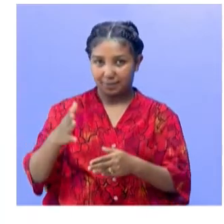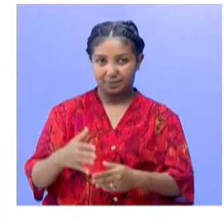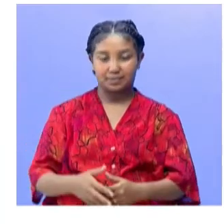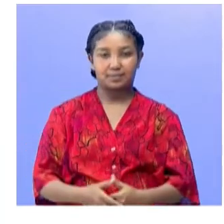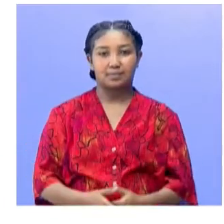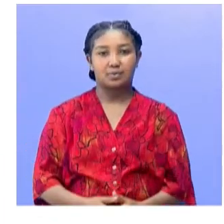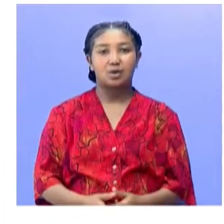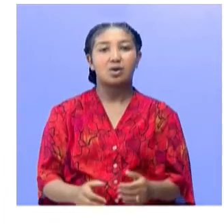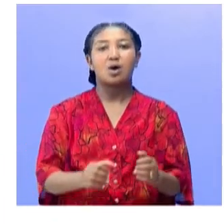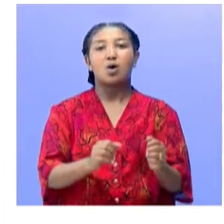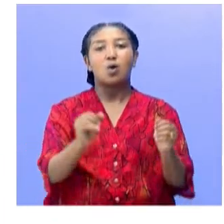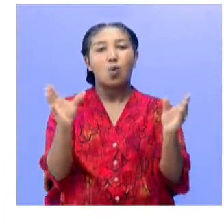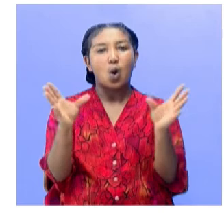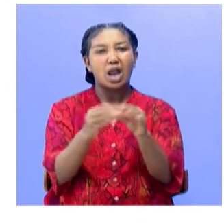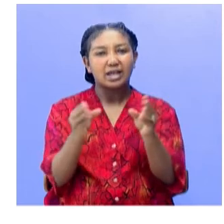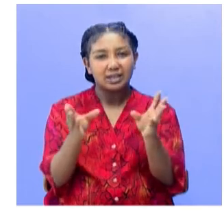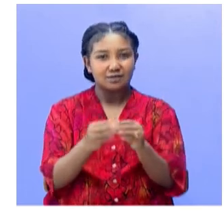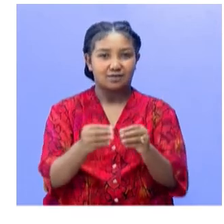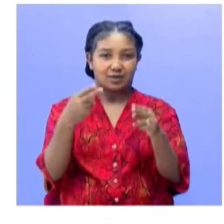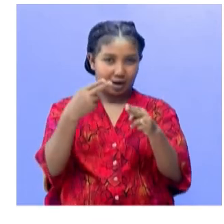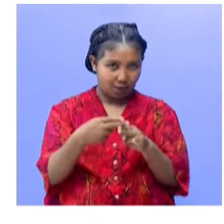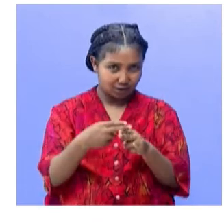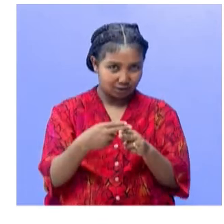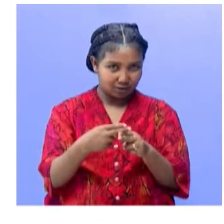is collective noun.